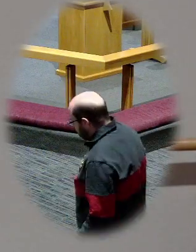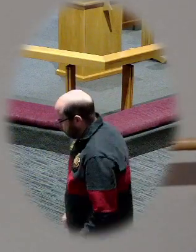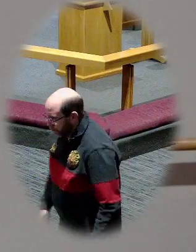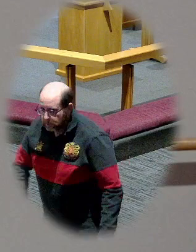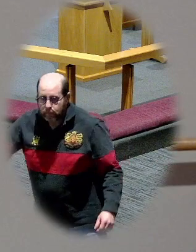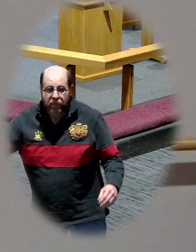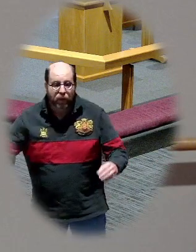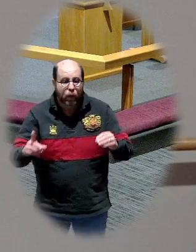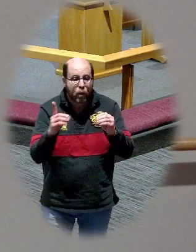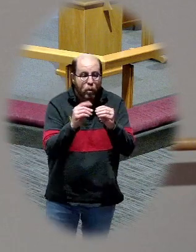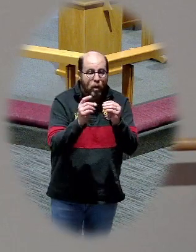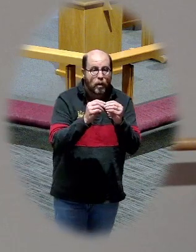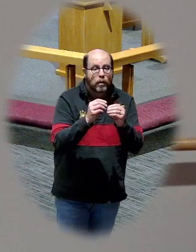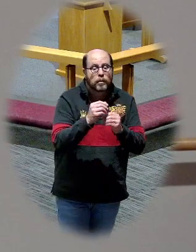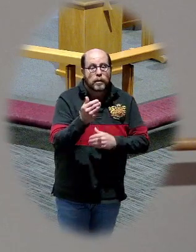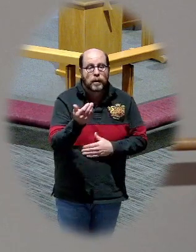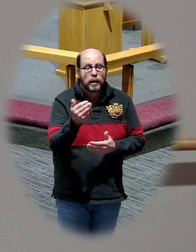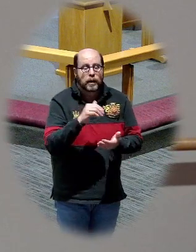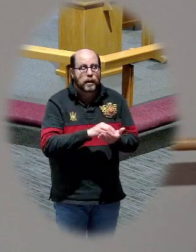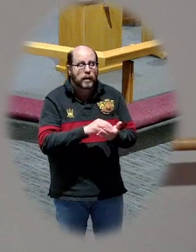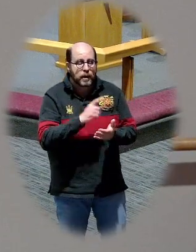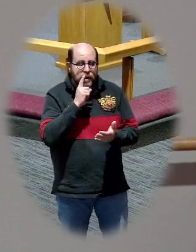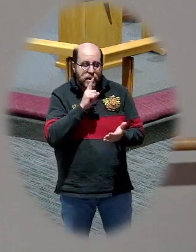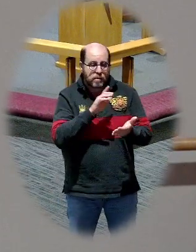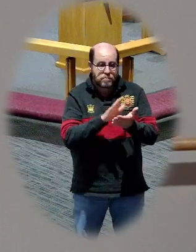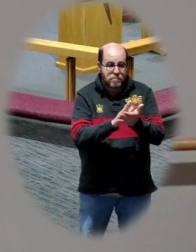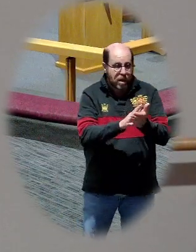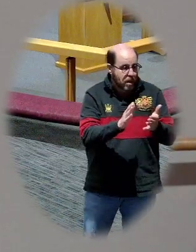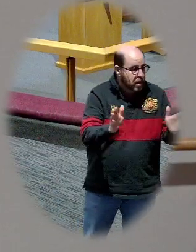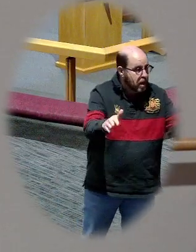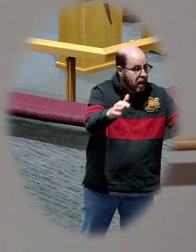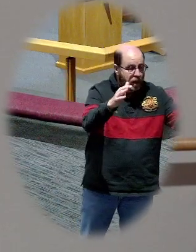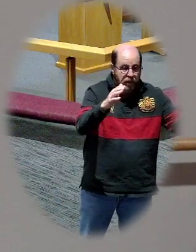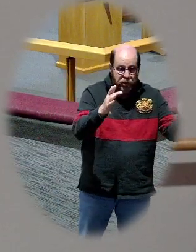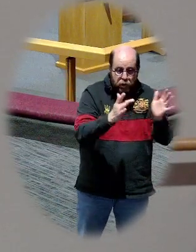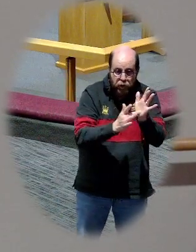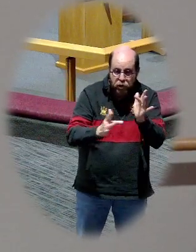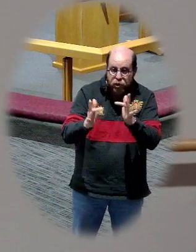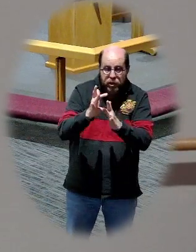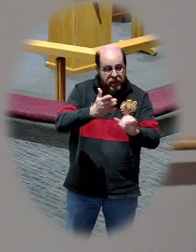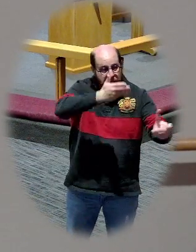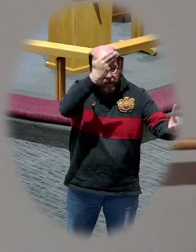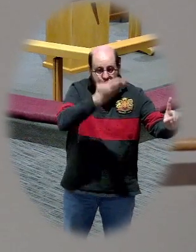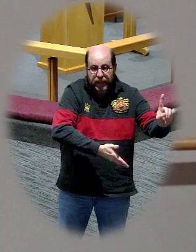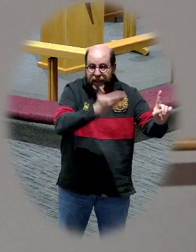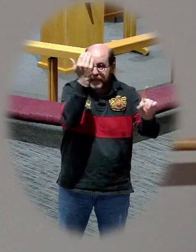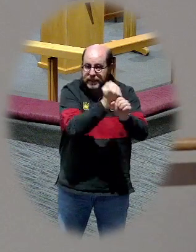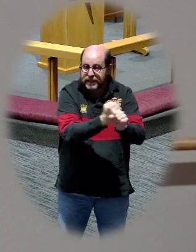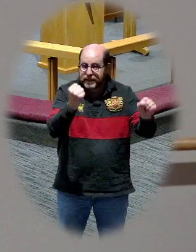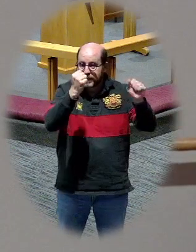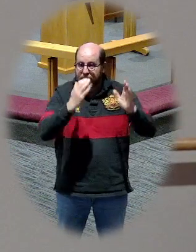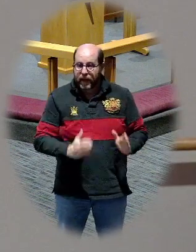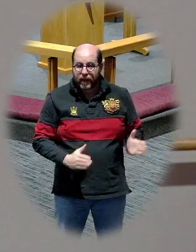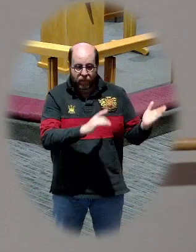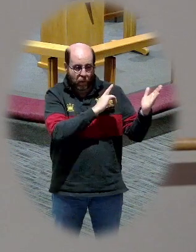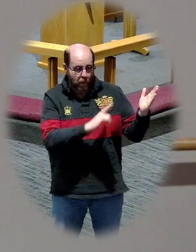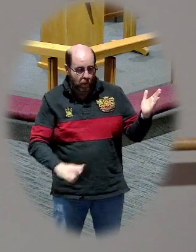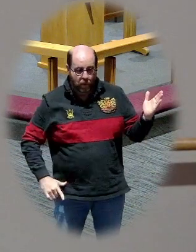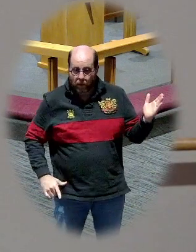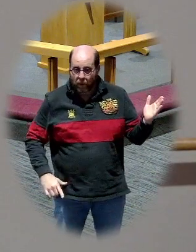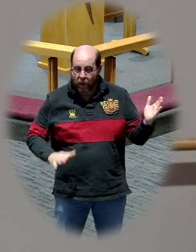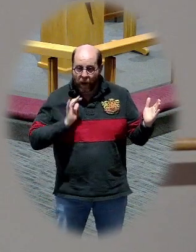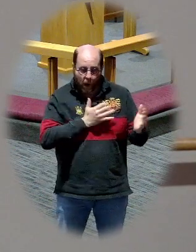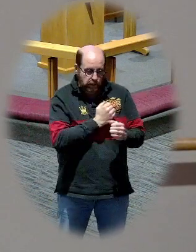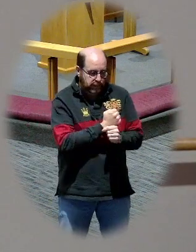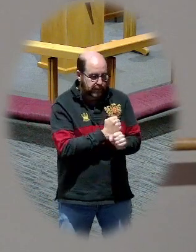One more time, the words of the hymn, "We hail thee, Jesus, as our Savior, Lord, our